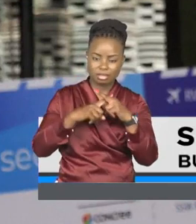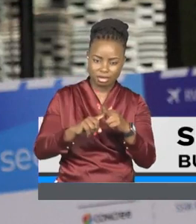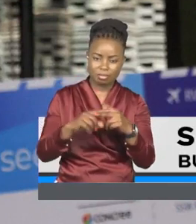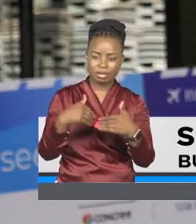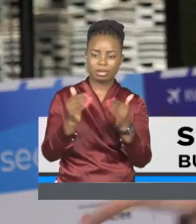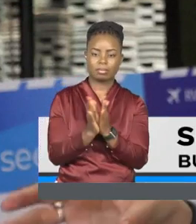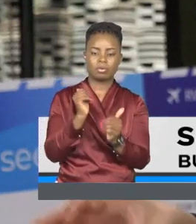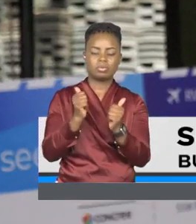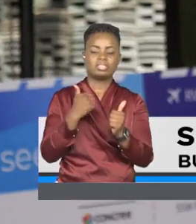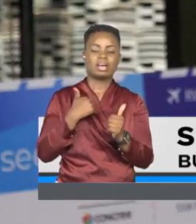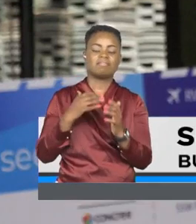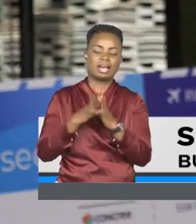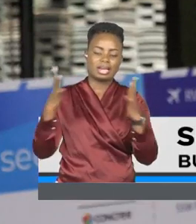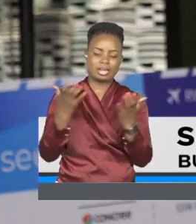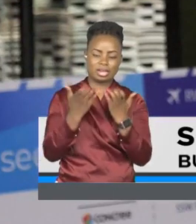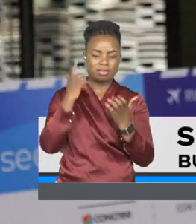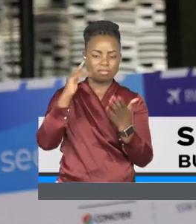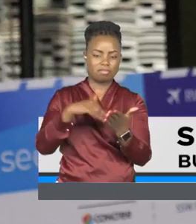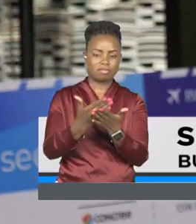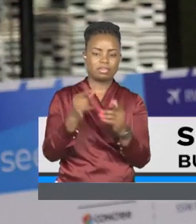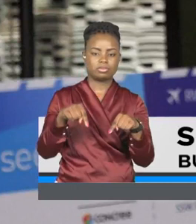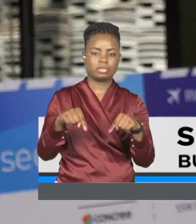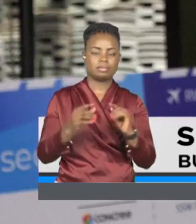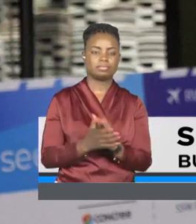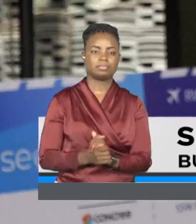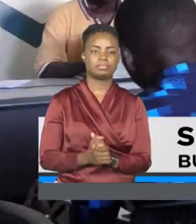that often have a great need for funding today.